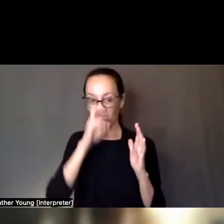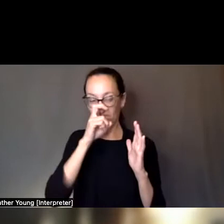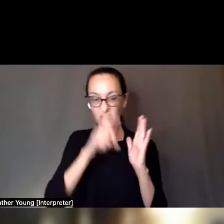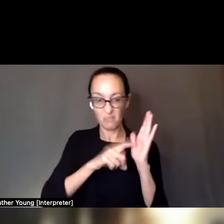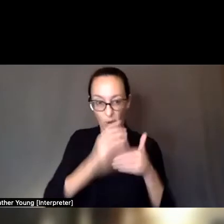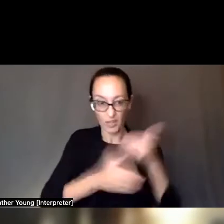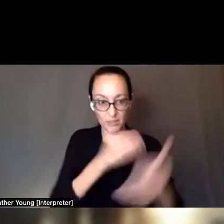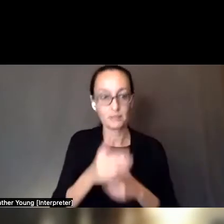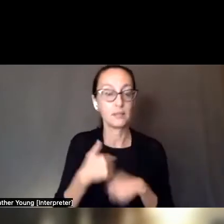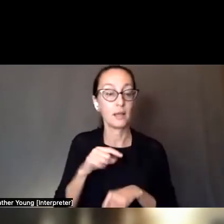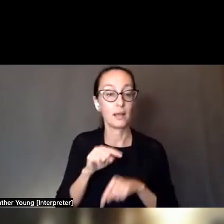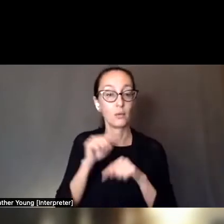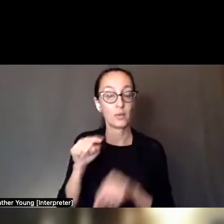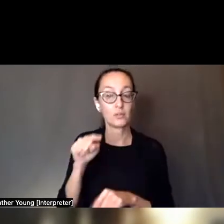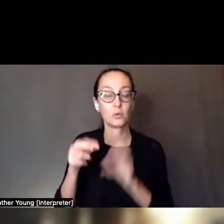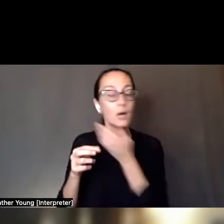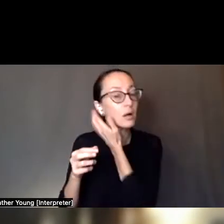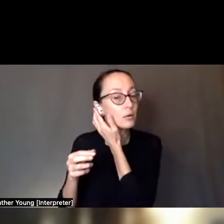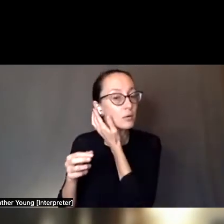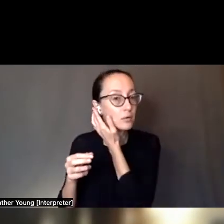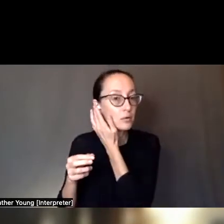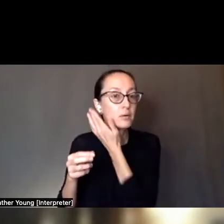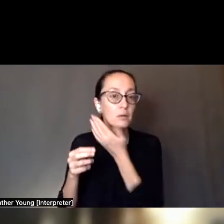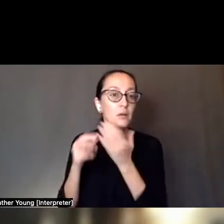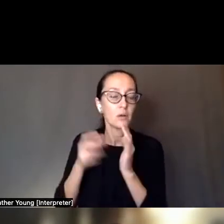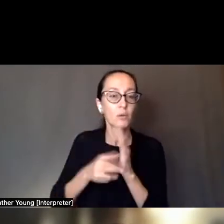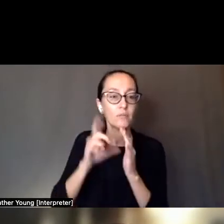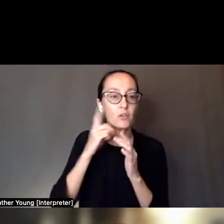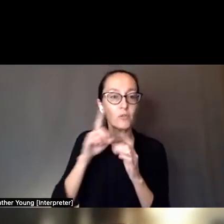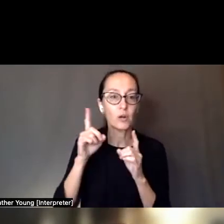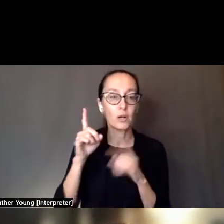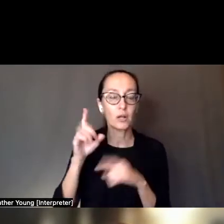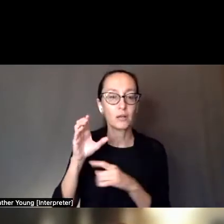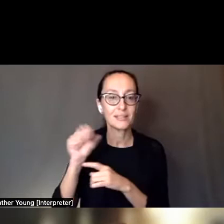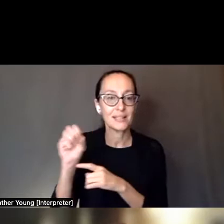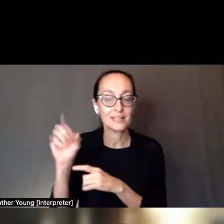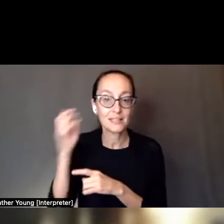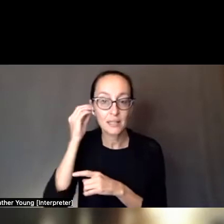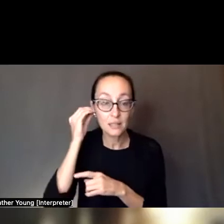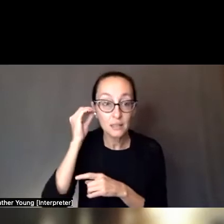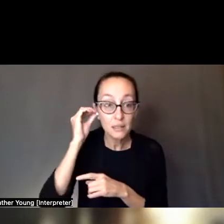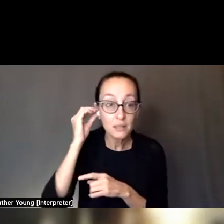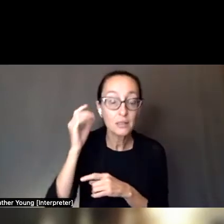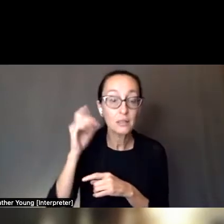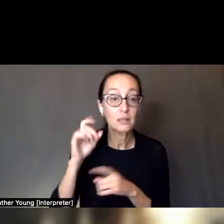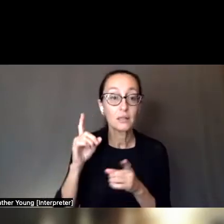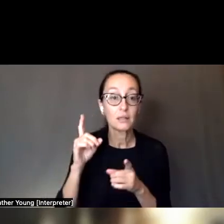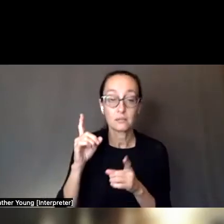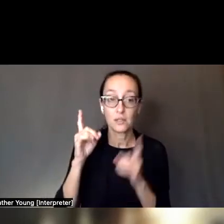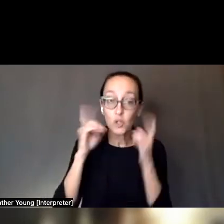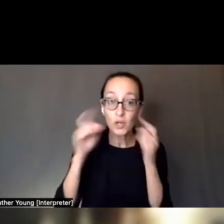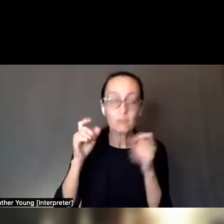SSD, unilateral, one-sided, moderate to profound sensory neural hearing loss should be referred for an